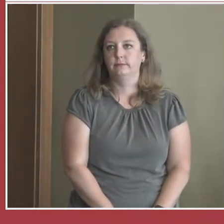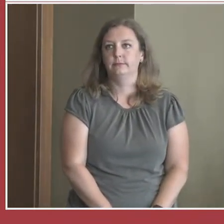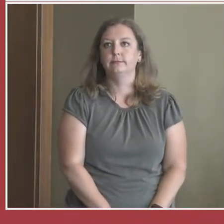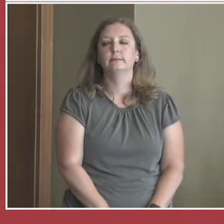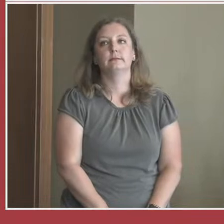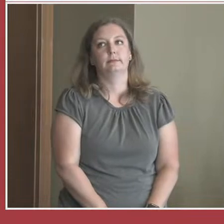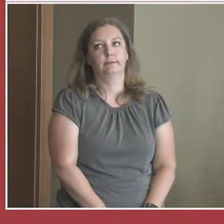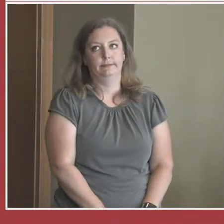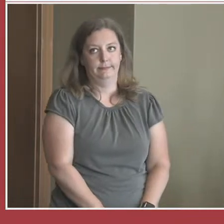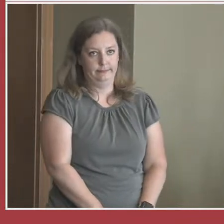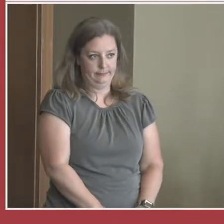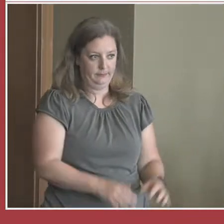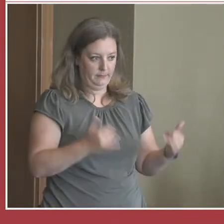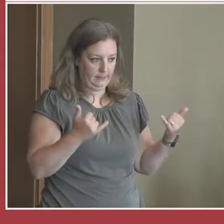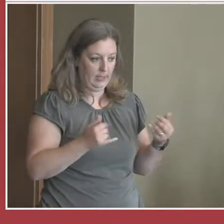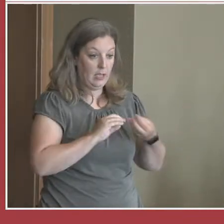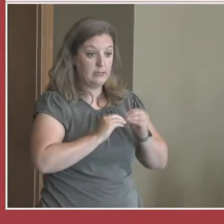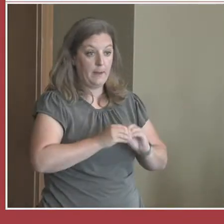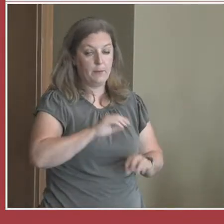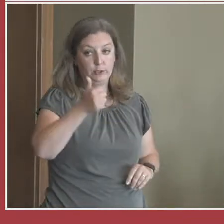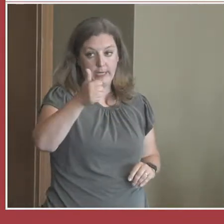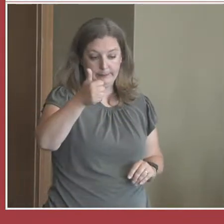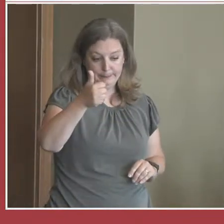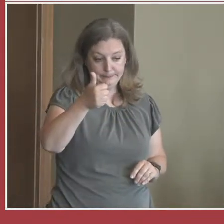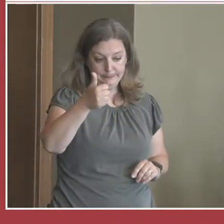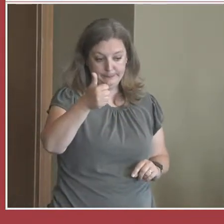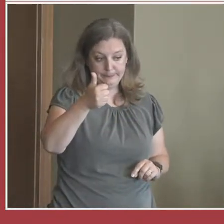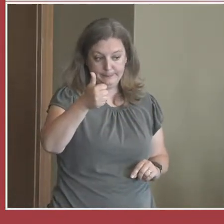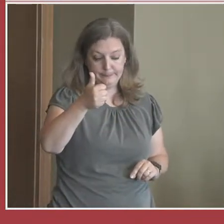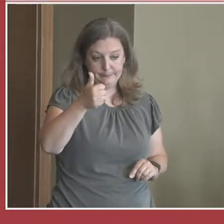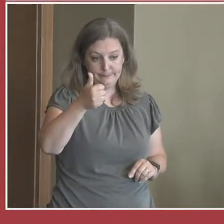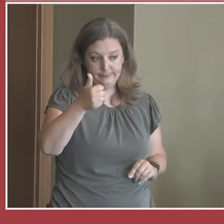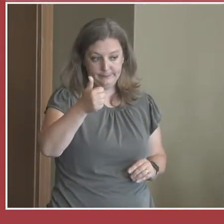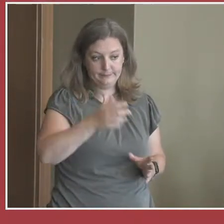All right, we will now go into item number 10.